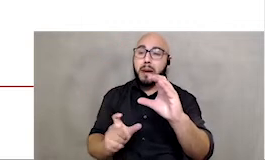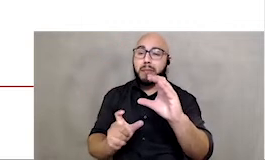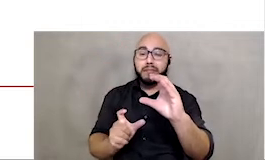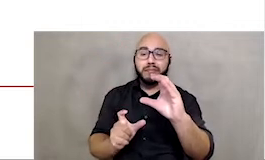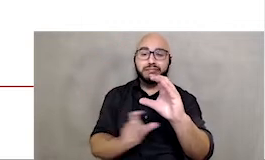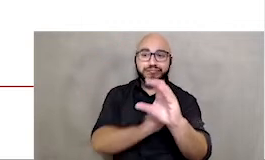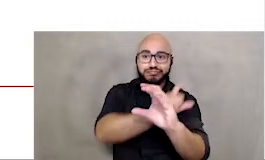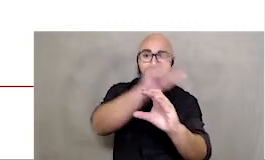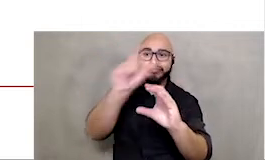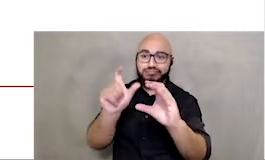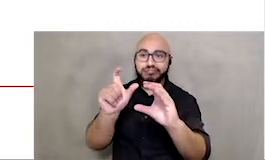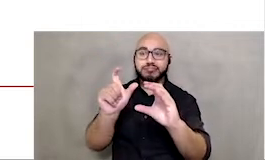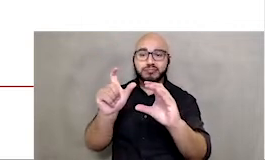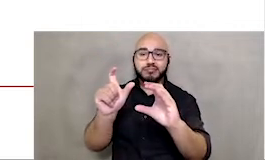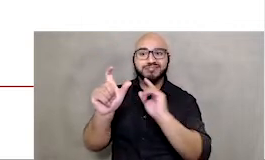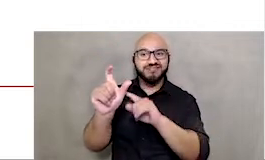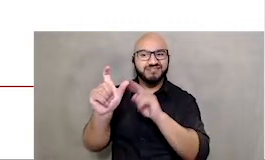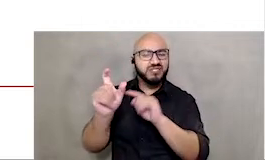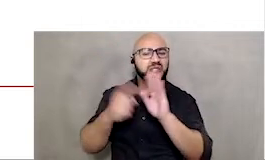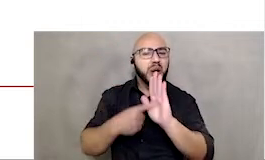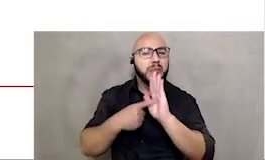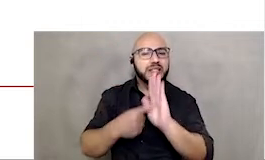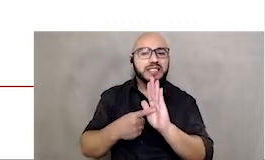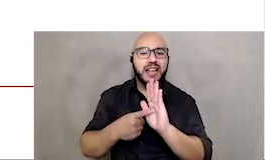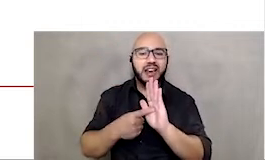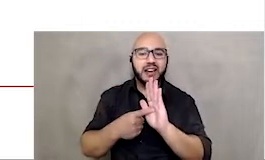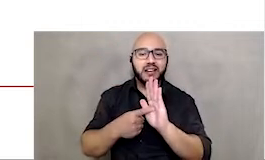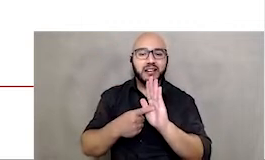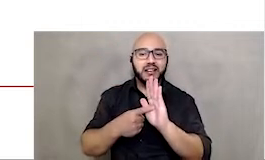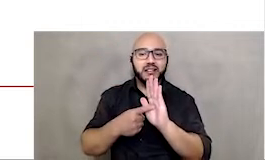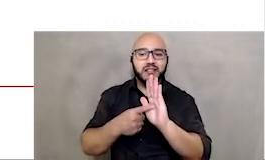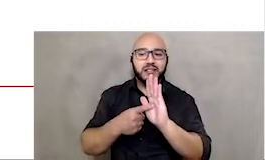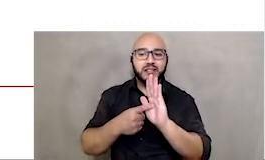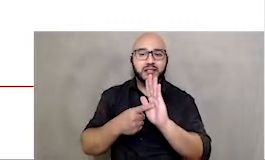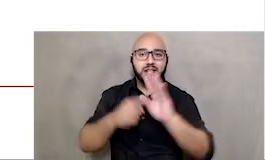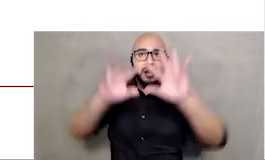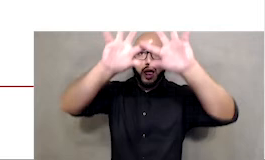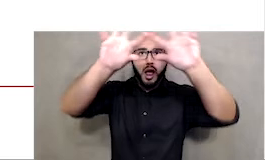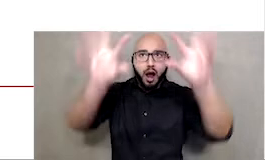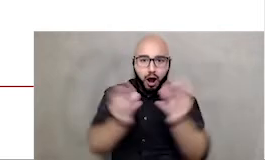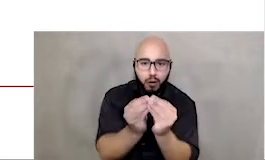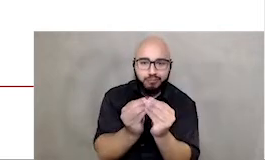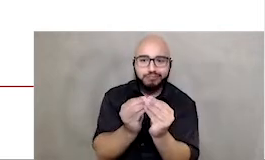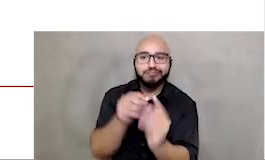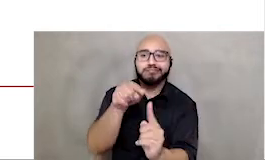these petals represents the product that altogether create cultural identity.